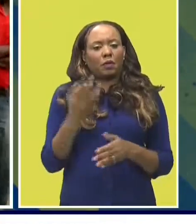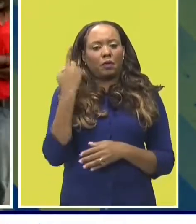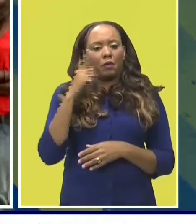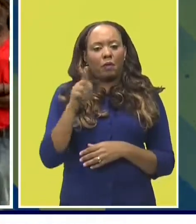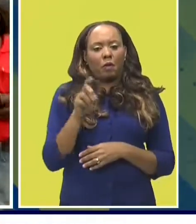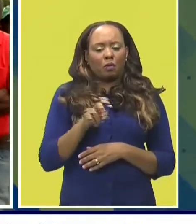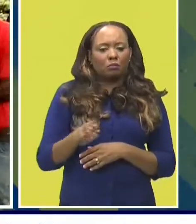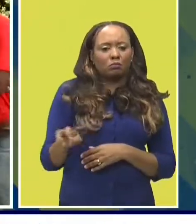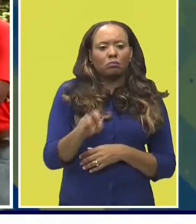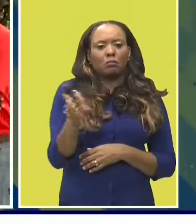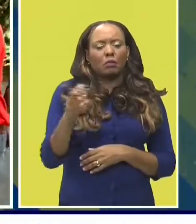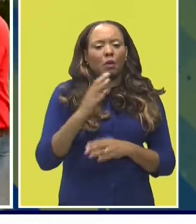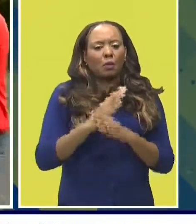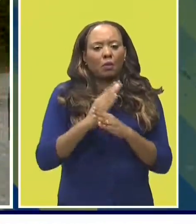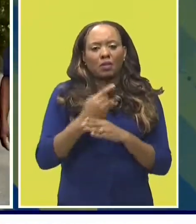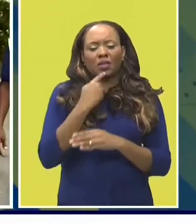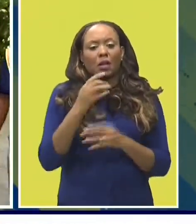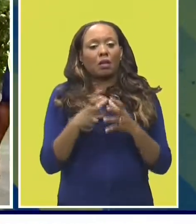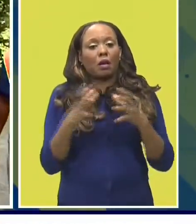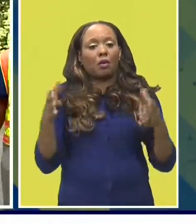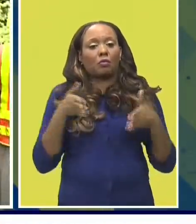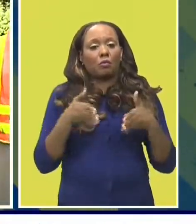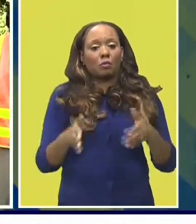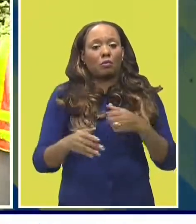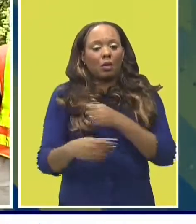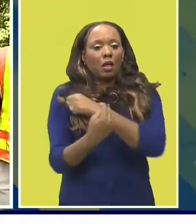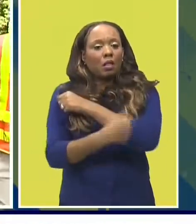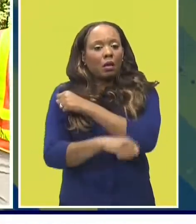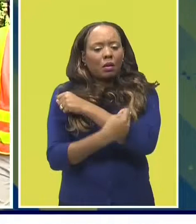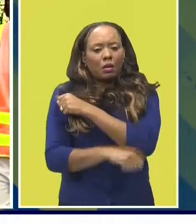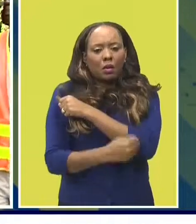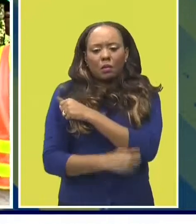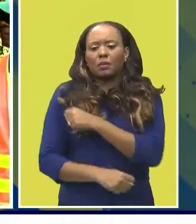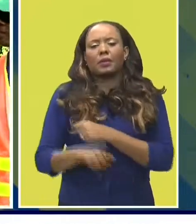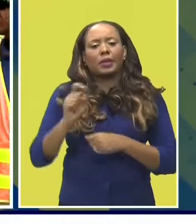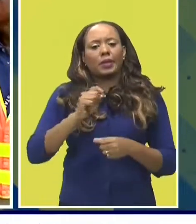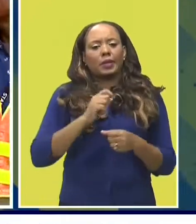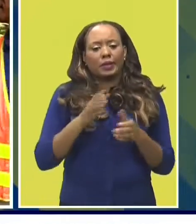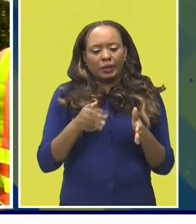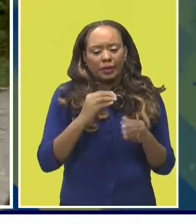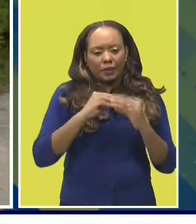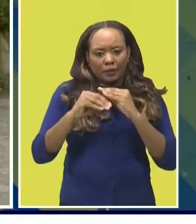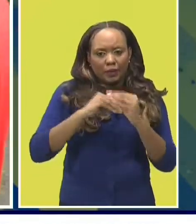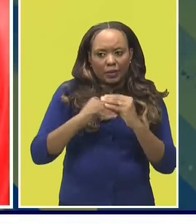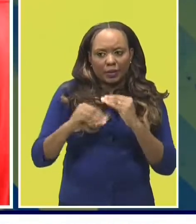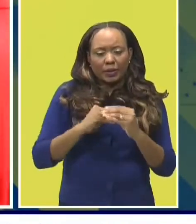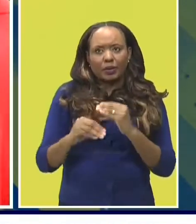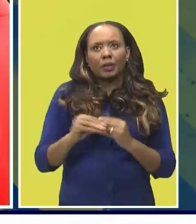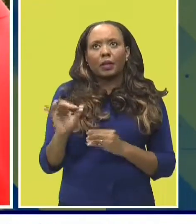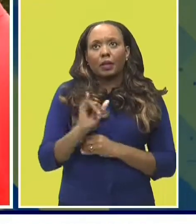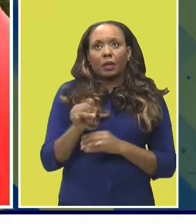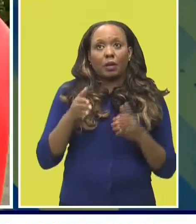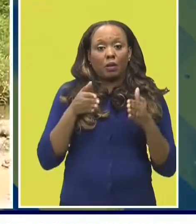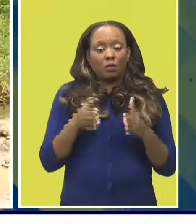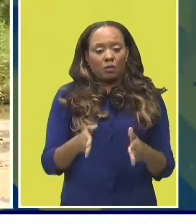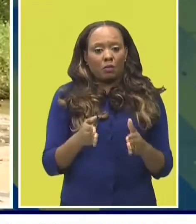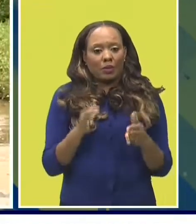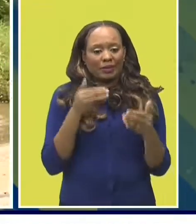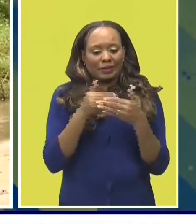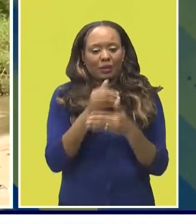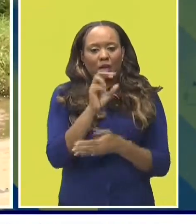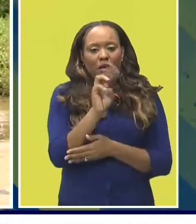Dugid says several St. Thomas roads have been identified for remedial works, including the one leading to Mount Hillaby. It is